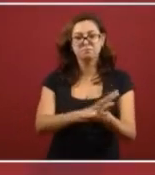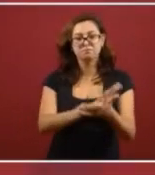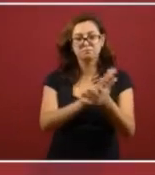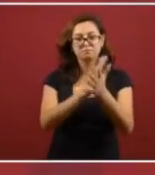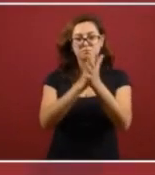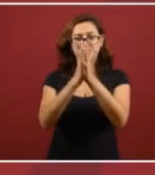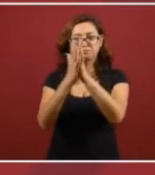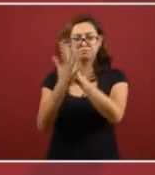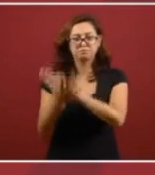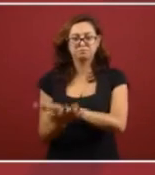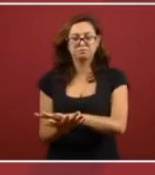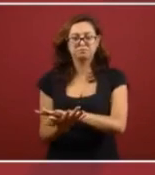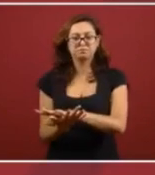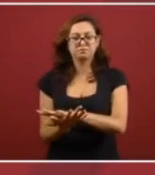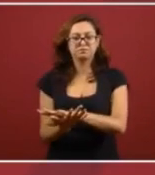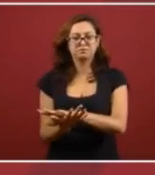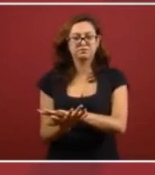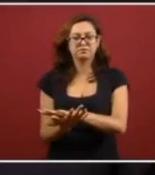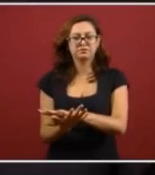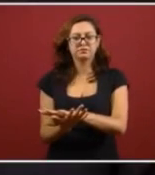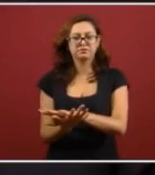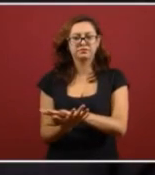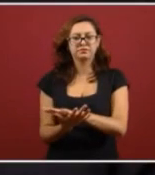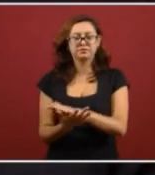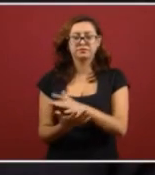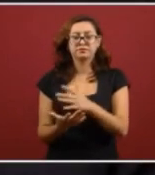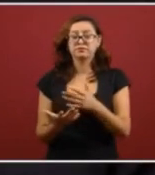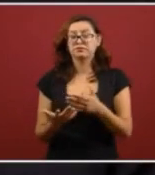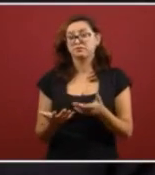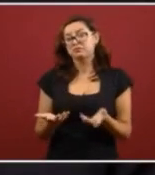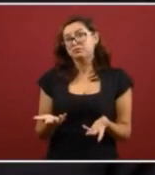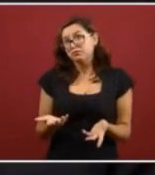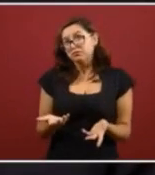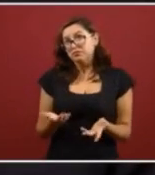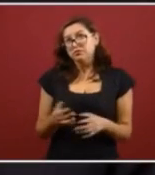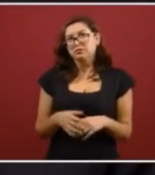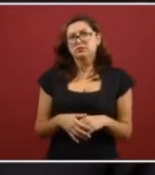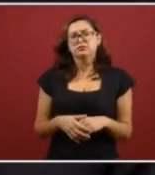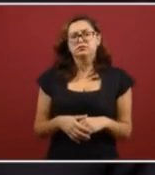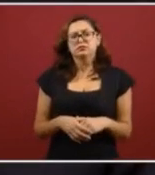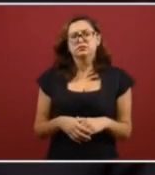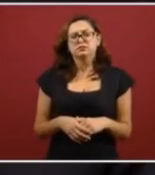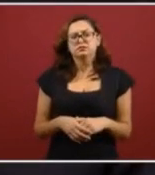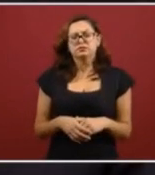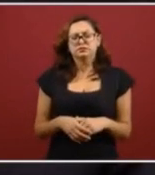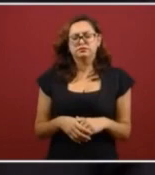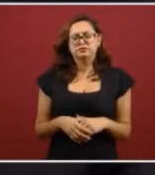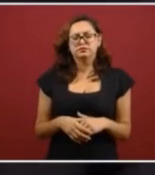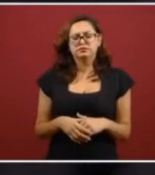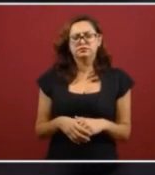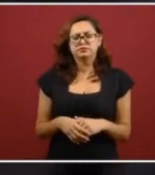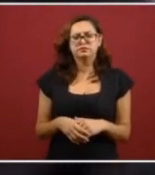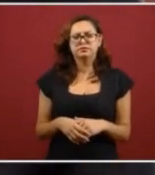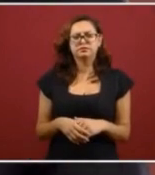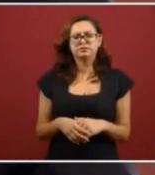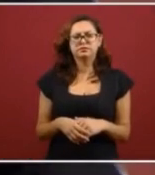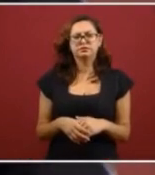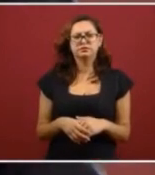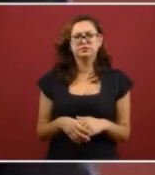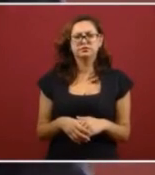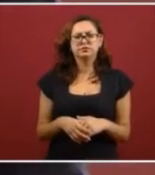a transformation. Hasta podríamos we could even say decir